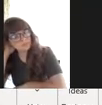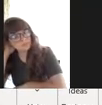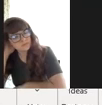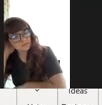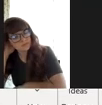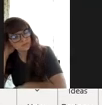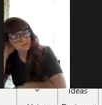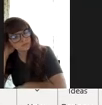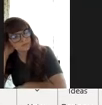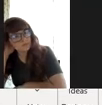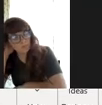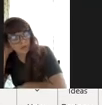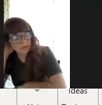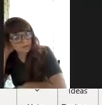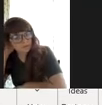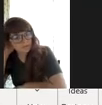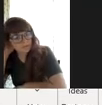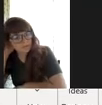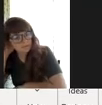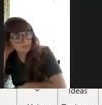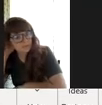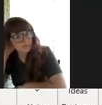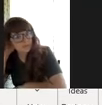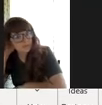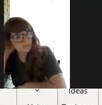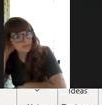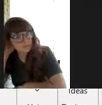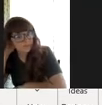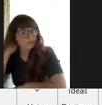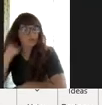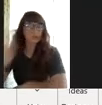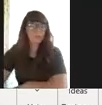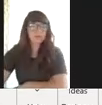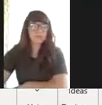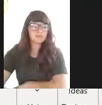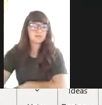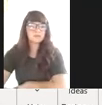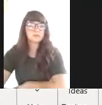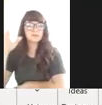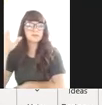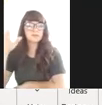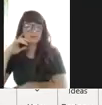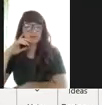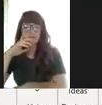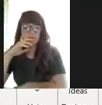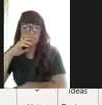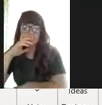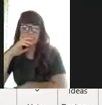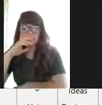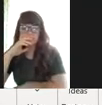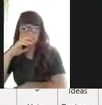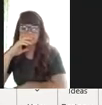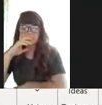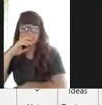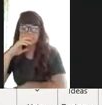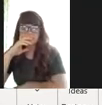for an evil person. They're willing to lay their life on the line for somebody that are a good person. Yeah. Right.